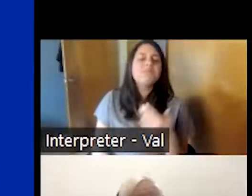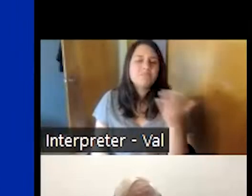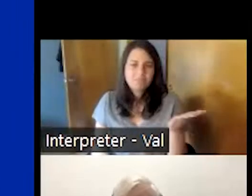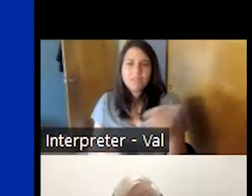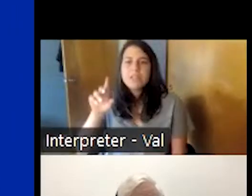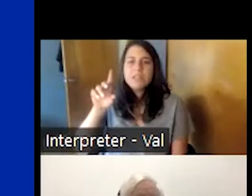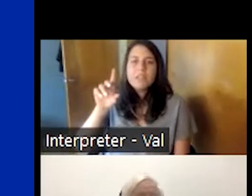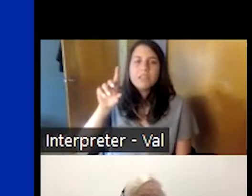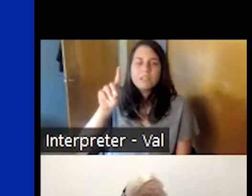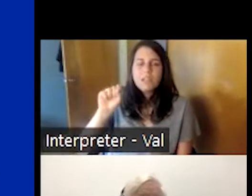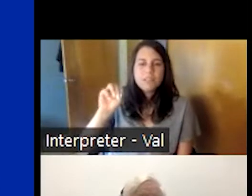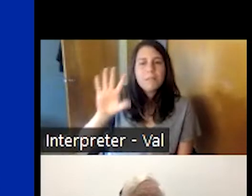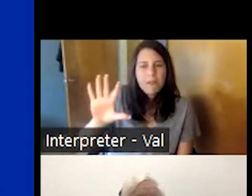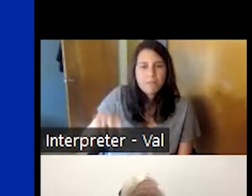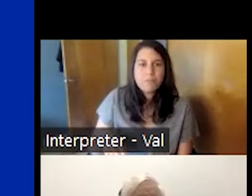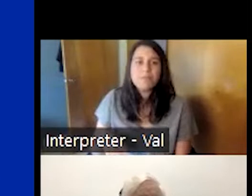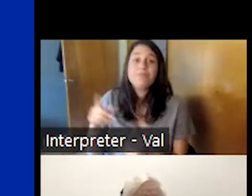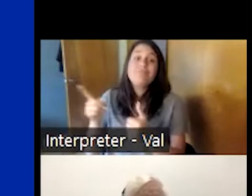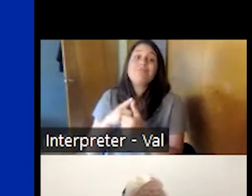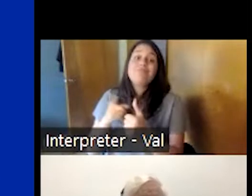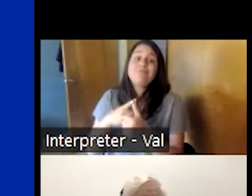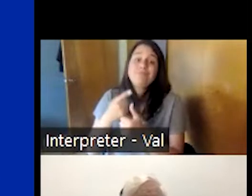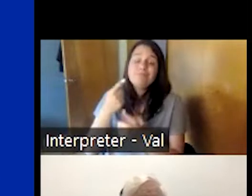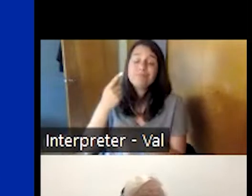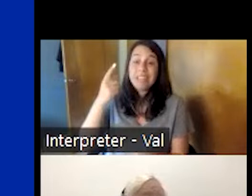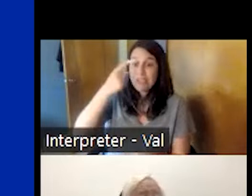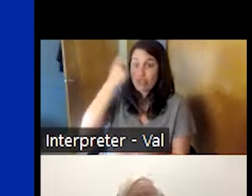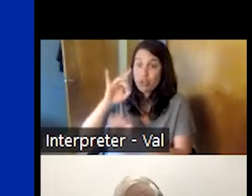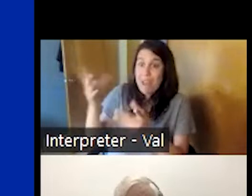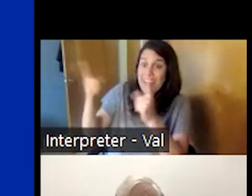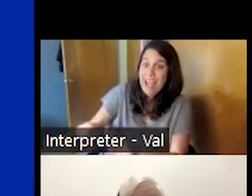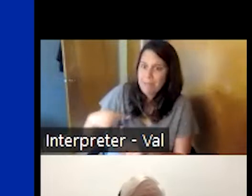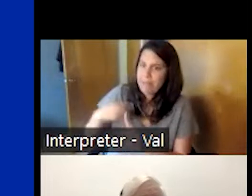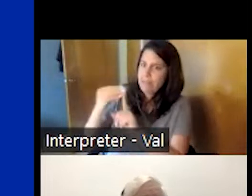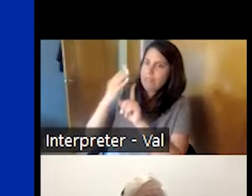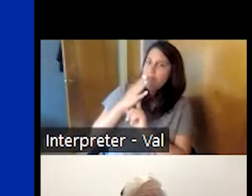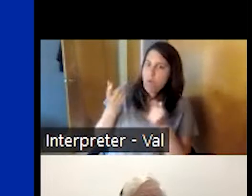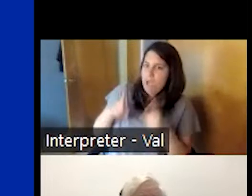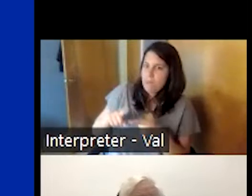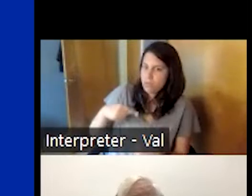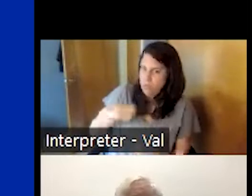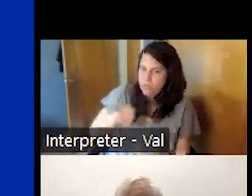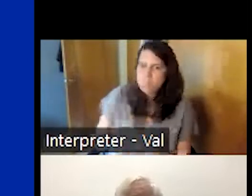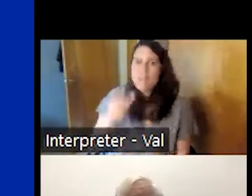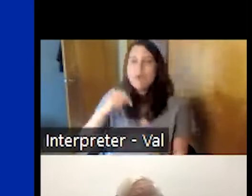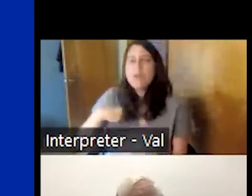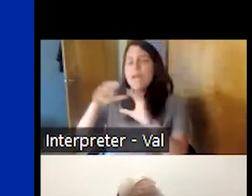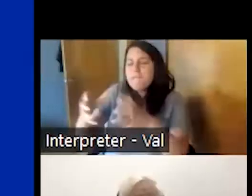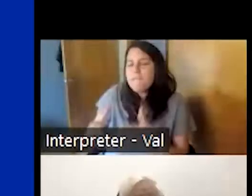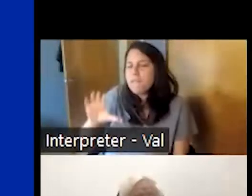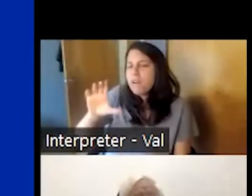in addition to exposure to a traumatic event, 4 clusters of symptoms. There are intrusion